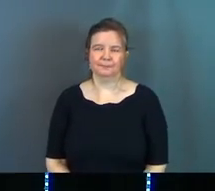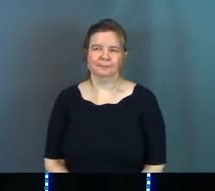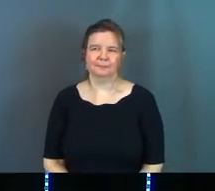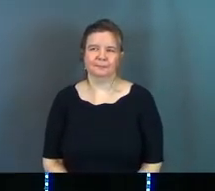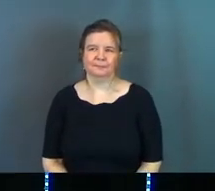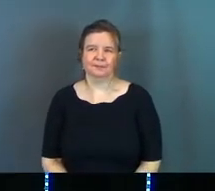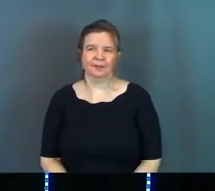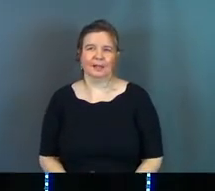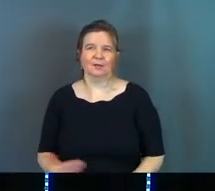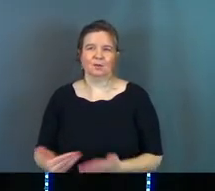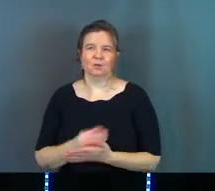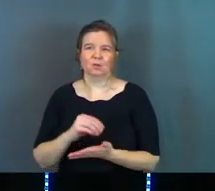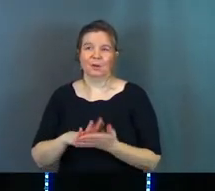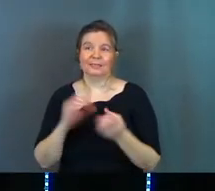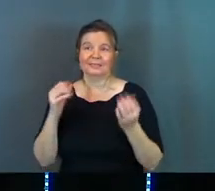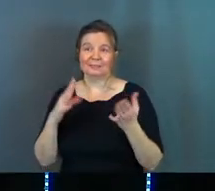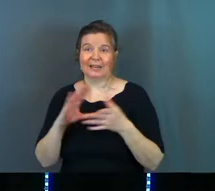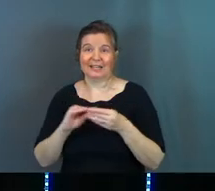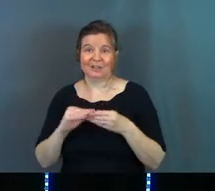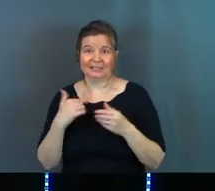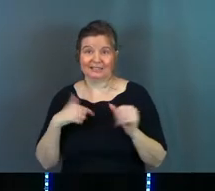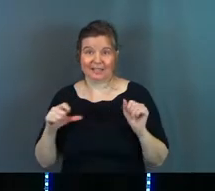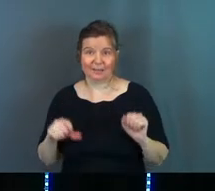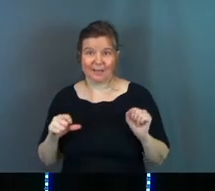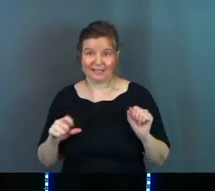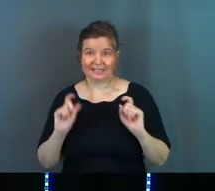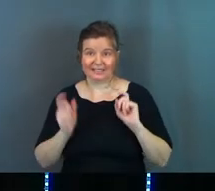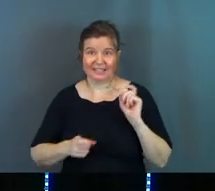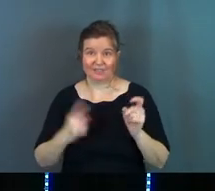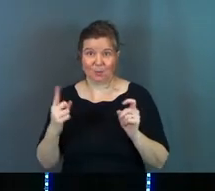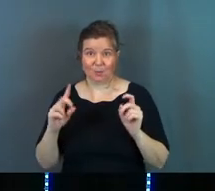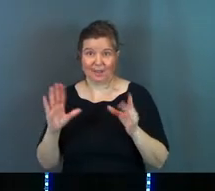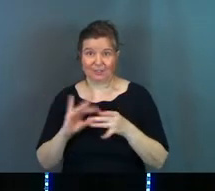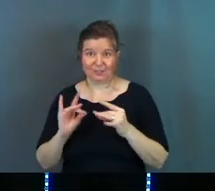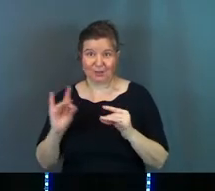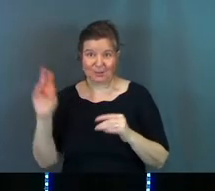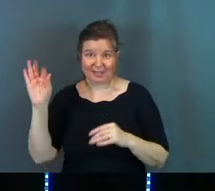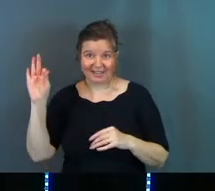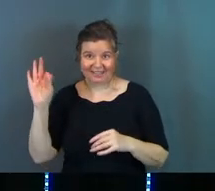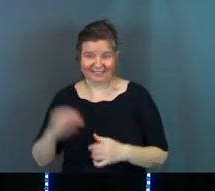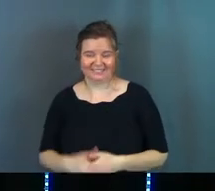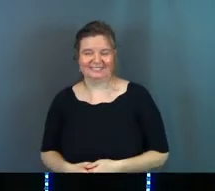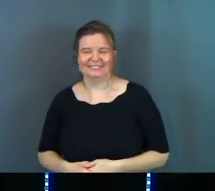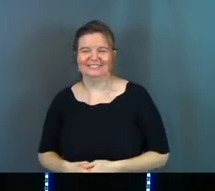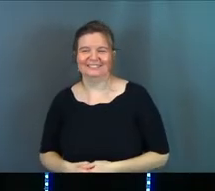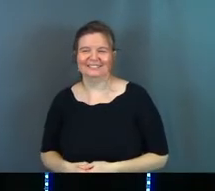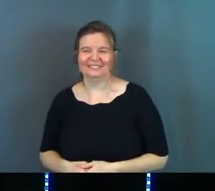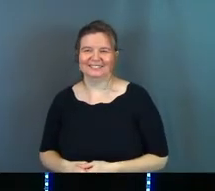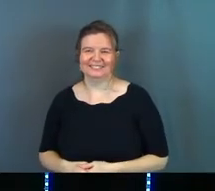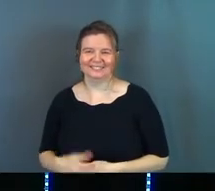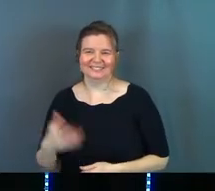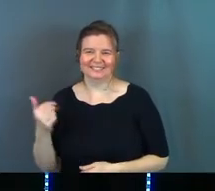I'm going for a new record on as many illustrations as I can possibly give you in one sermon.